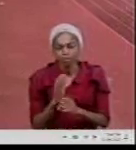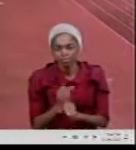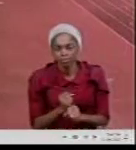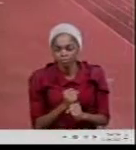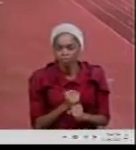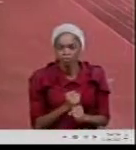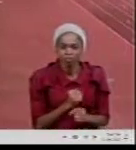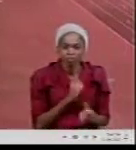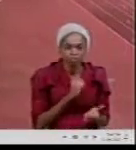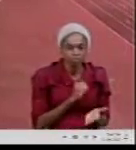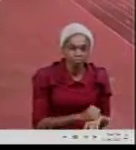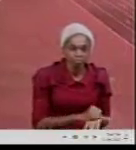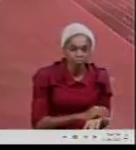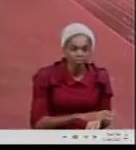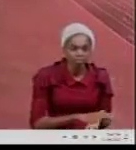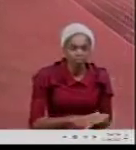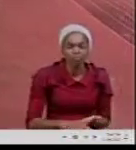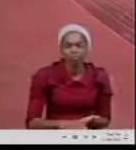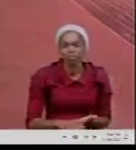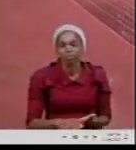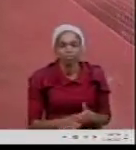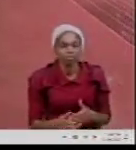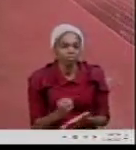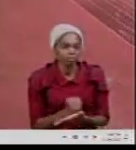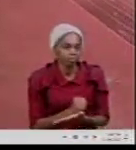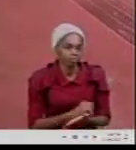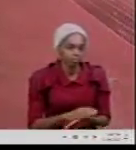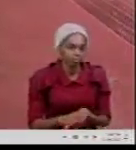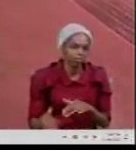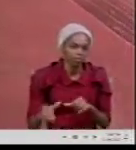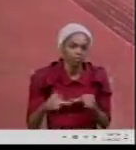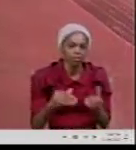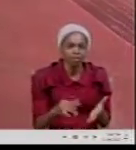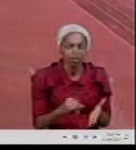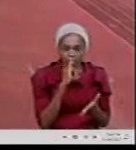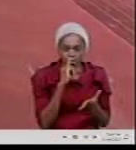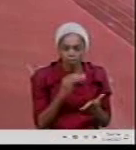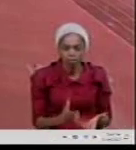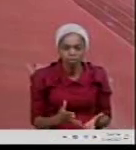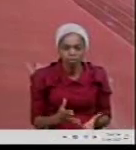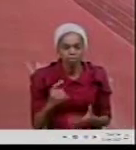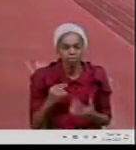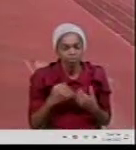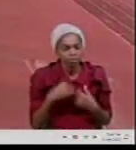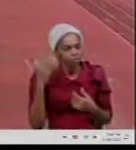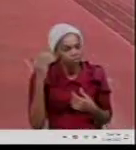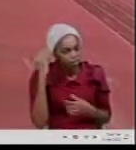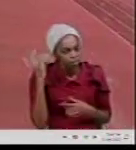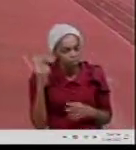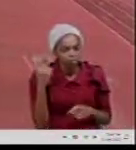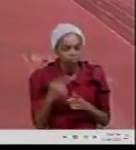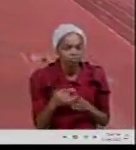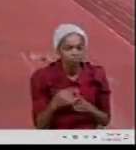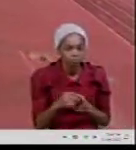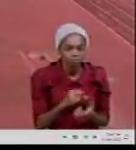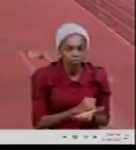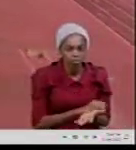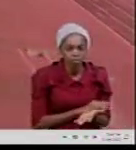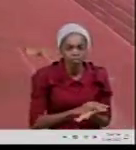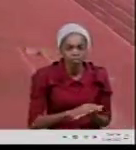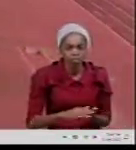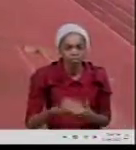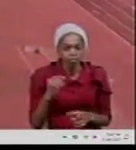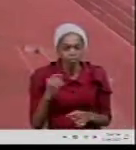the sanctifying word. The sanctifying fire power is available now. Receive. If you have